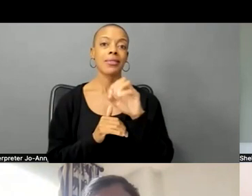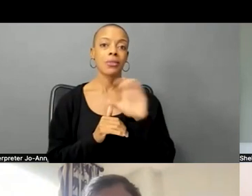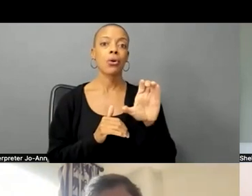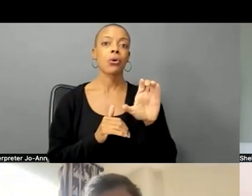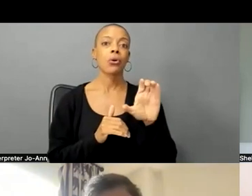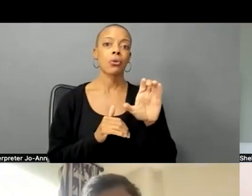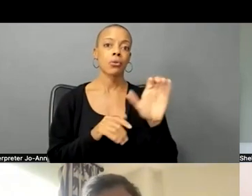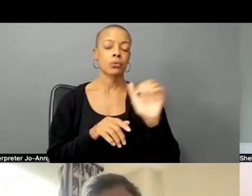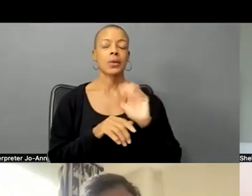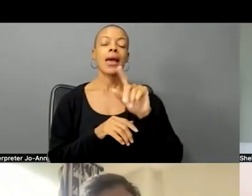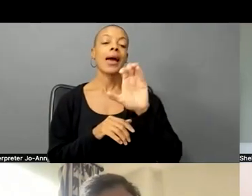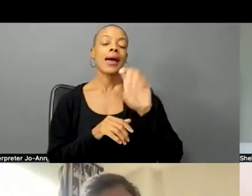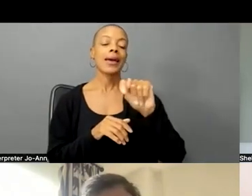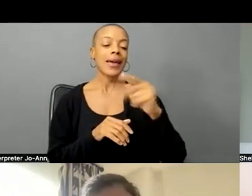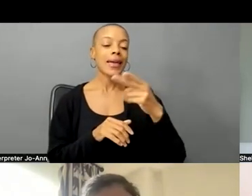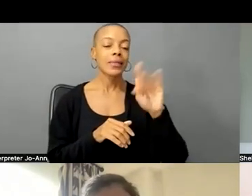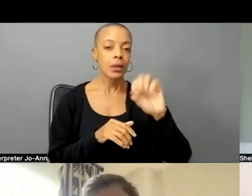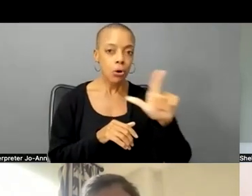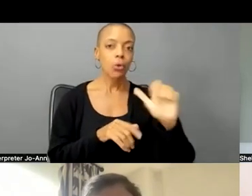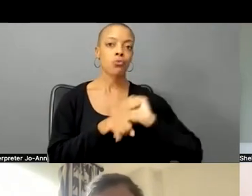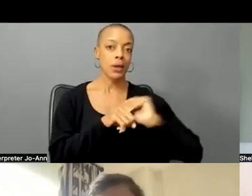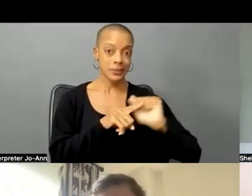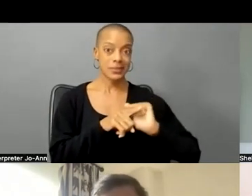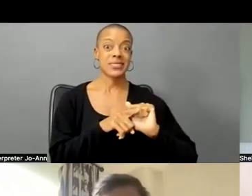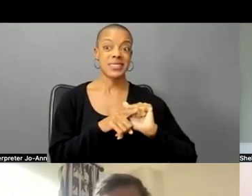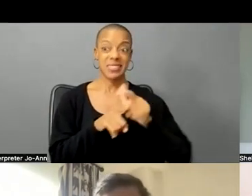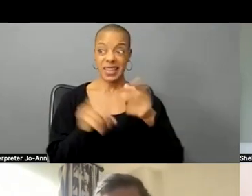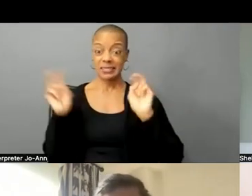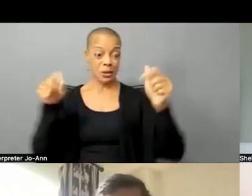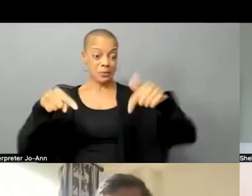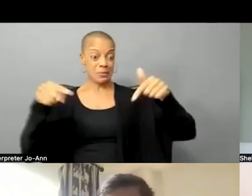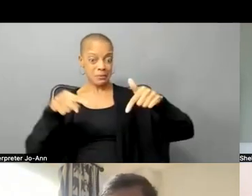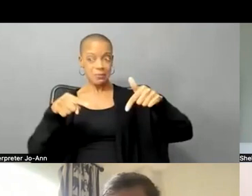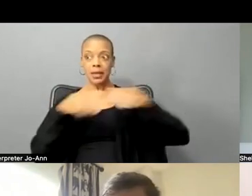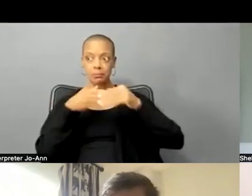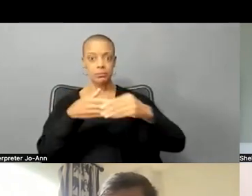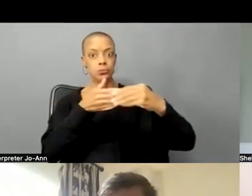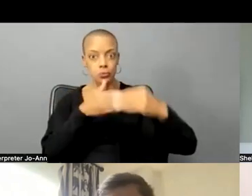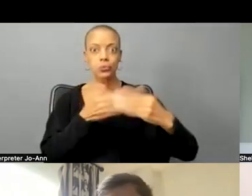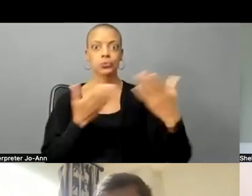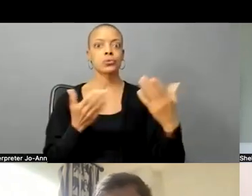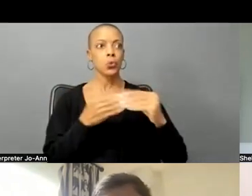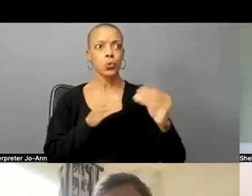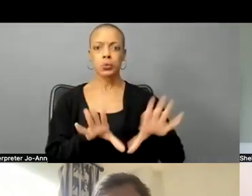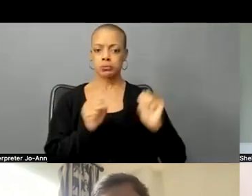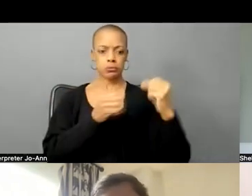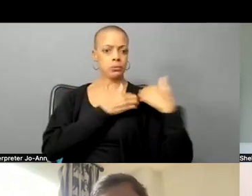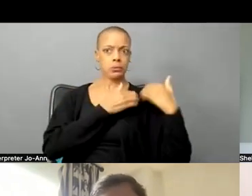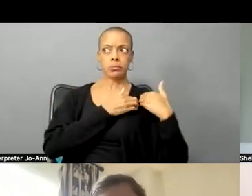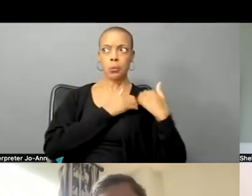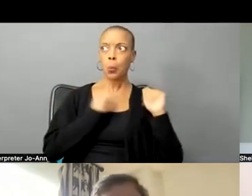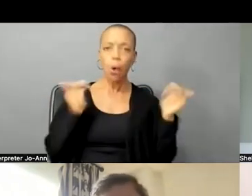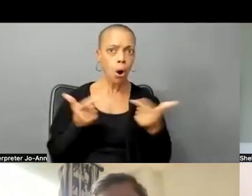so much of that, so much of these conversations are within that, around stewardship. Who has the right to steward? Of course, we all do.